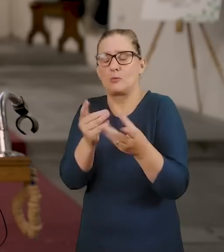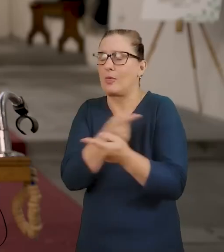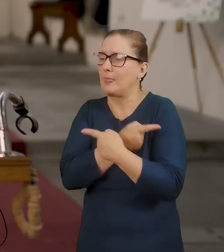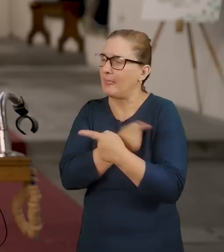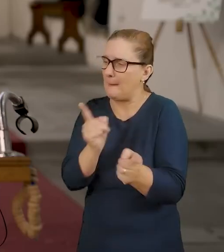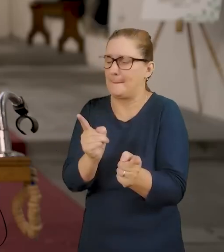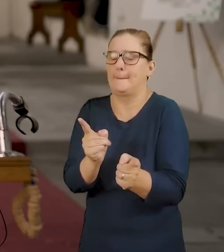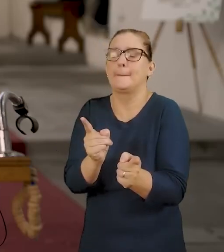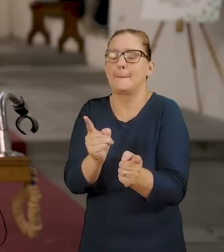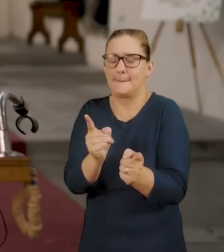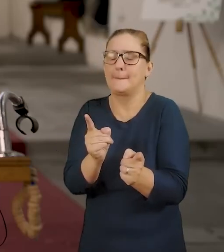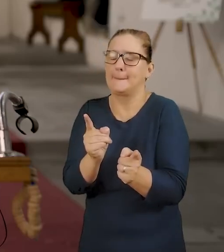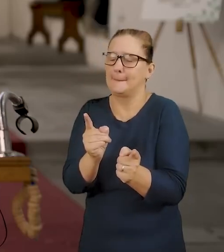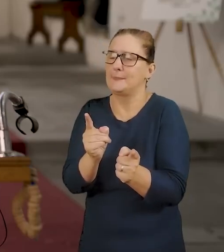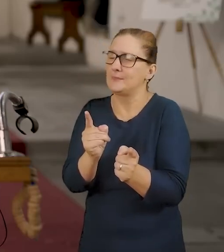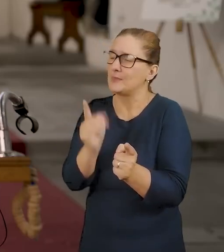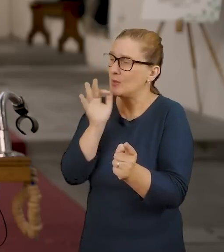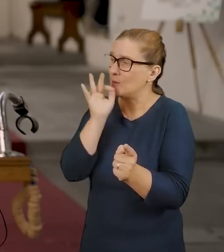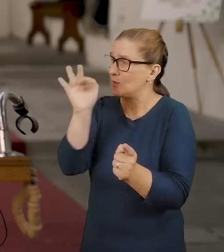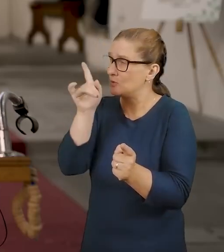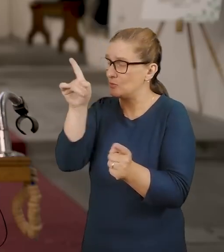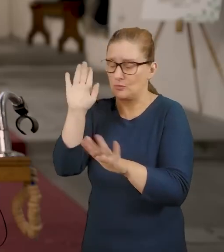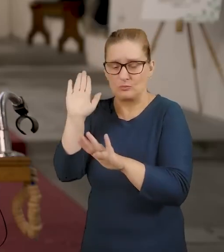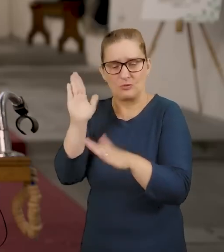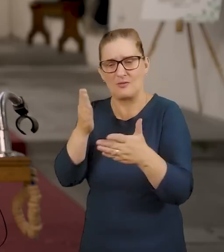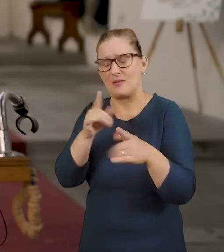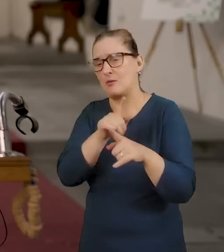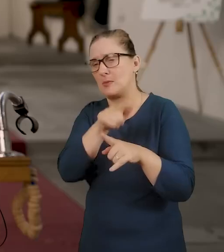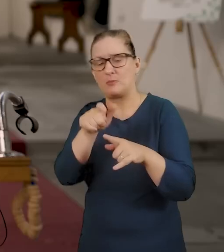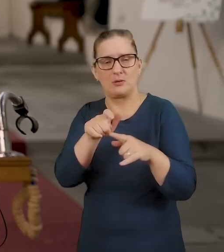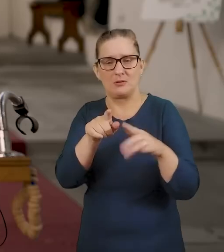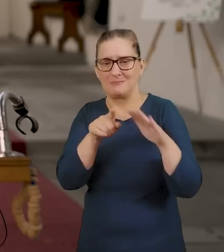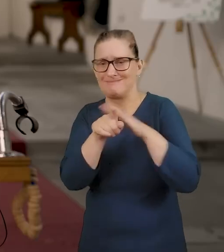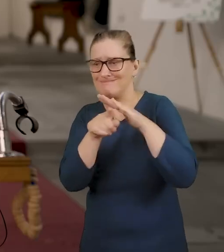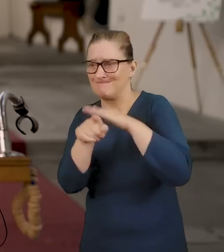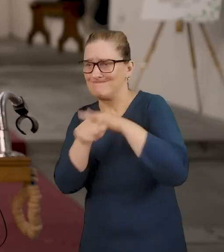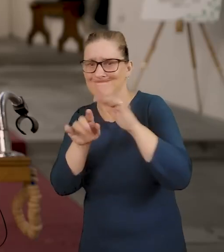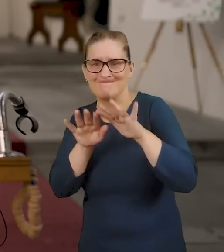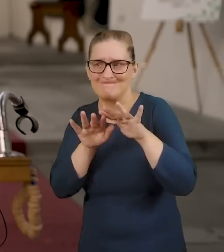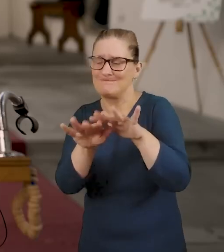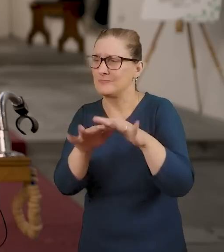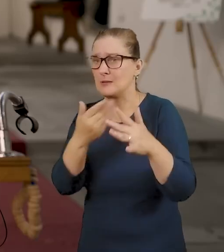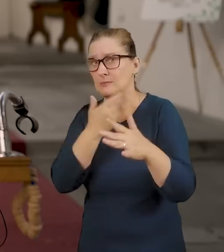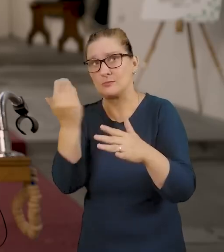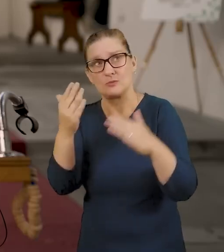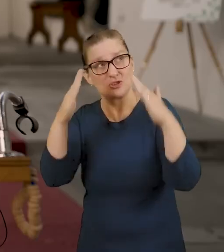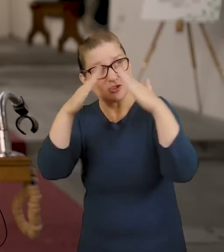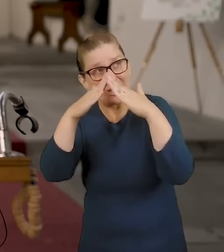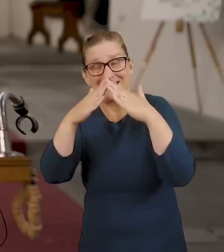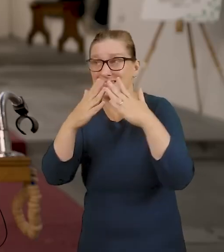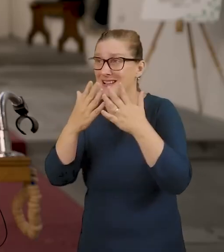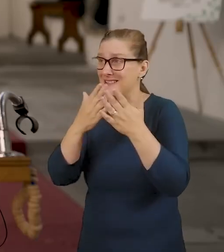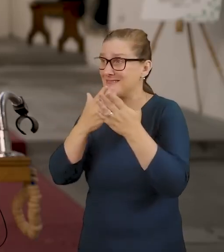point of need. We ask for your provision for all those who have been displaced and without food, shelter